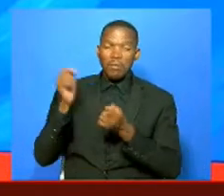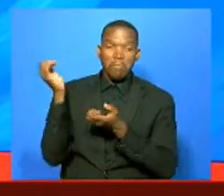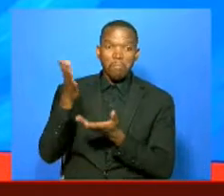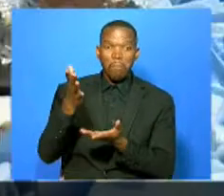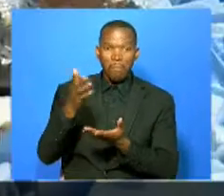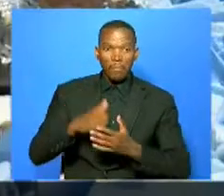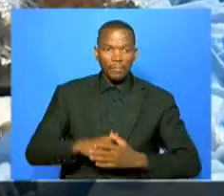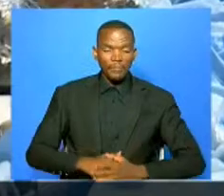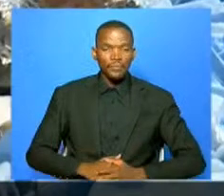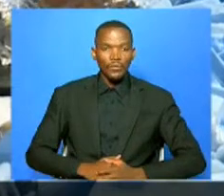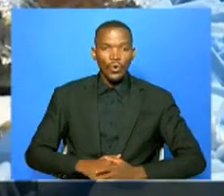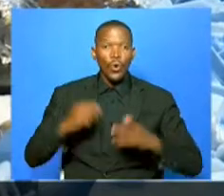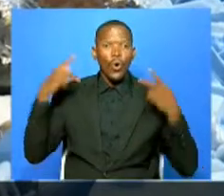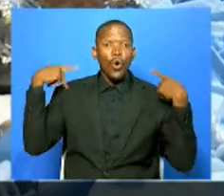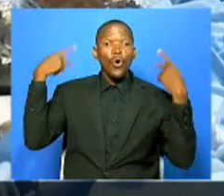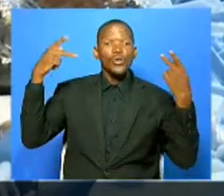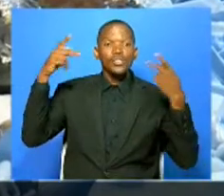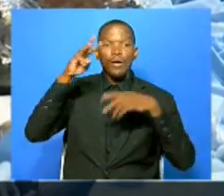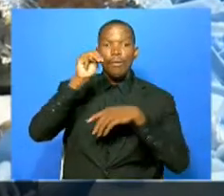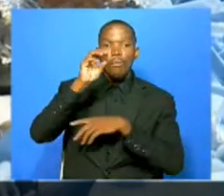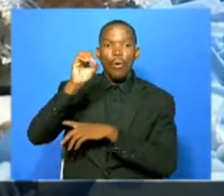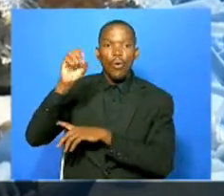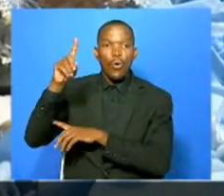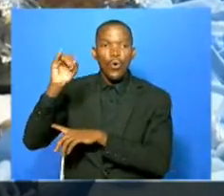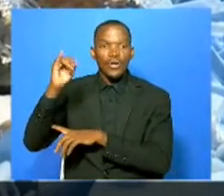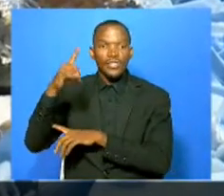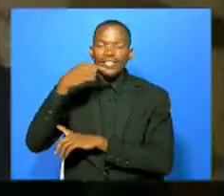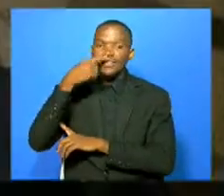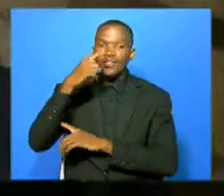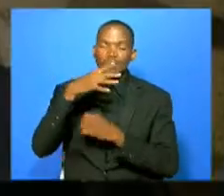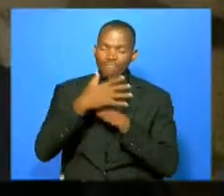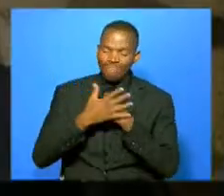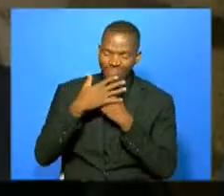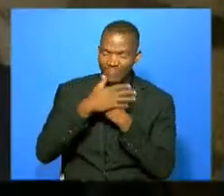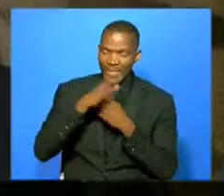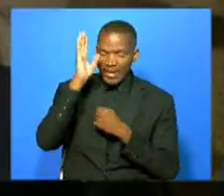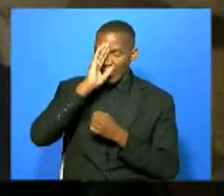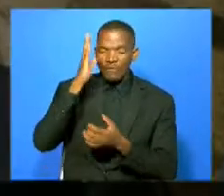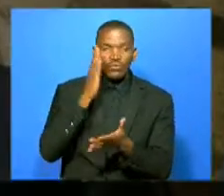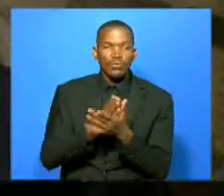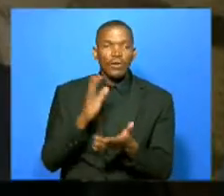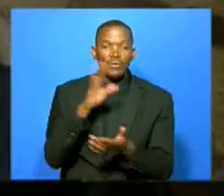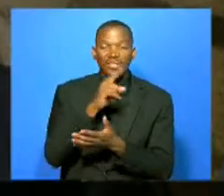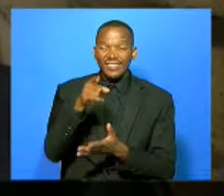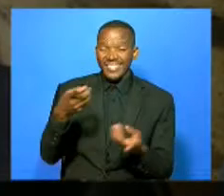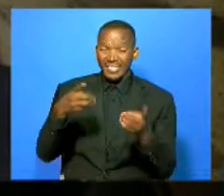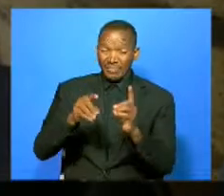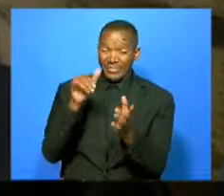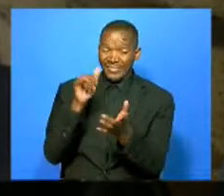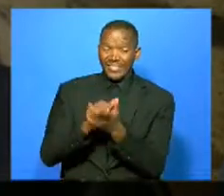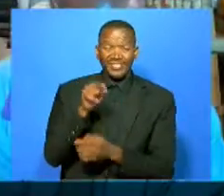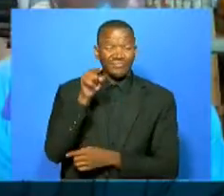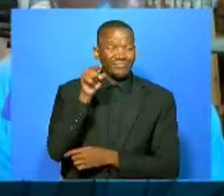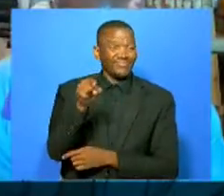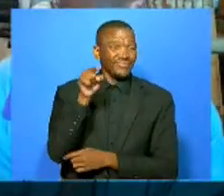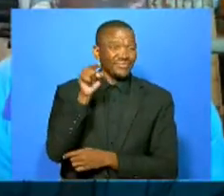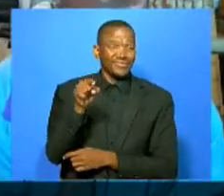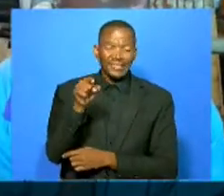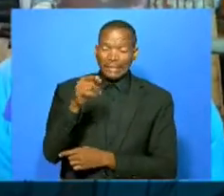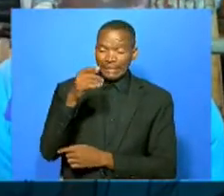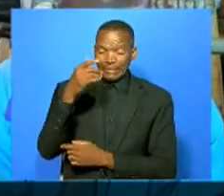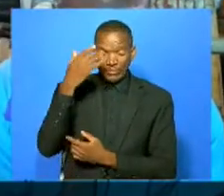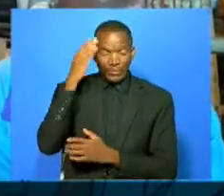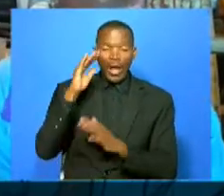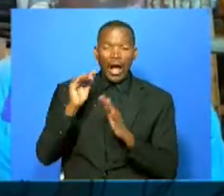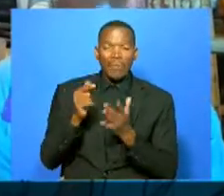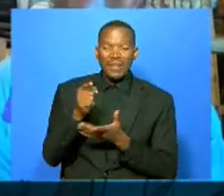Makwinja. Kgosi Mookodi yone a tlhalosa fa mafoko a kgomotso a sekitla a kgalang ka jaana tiragalo ya mohuta o e se ya tlwaelo